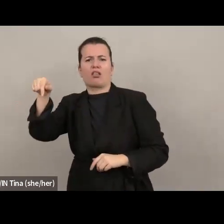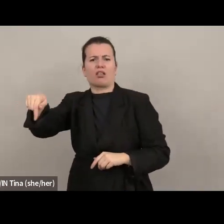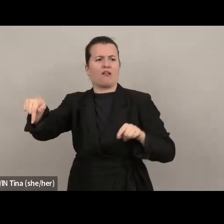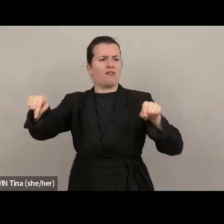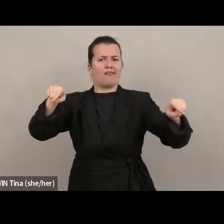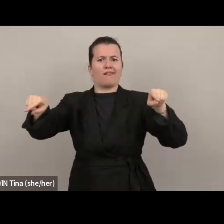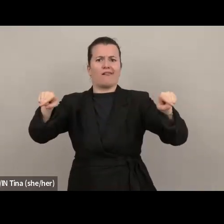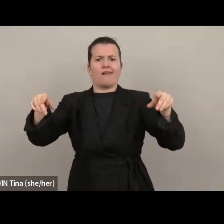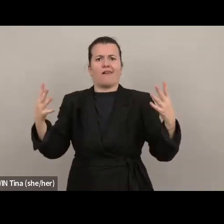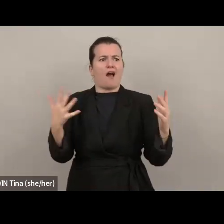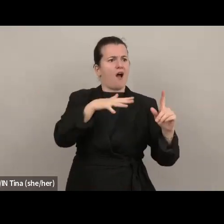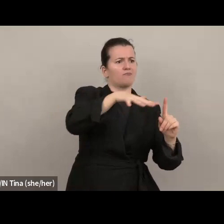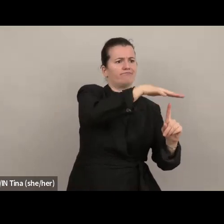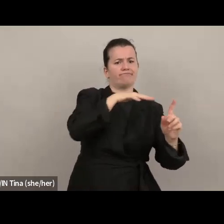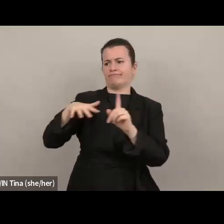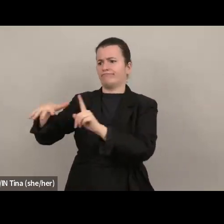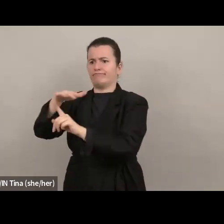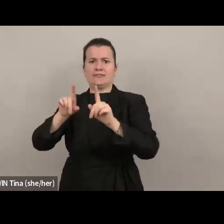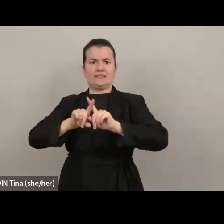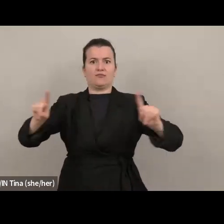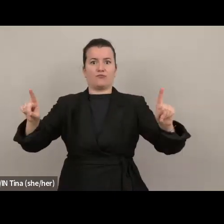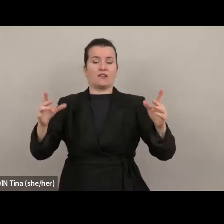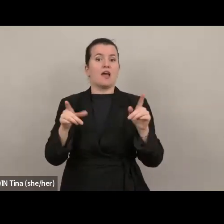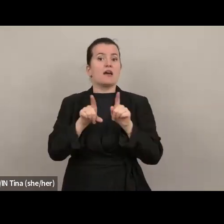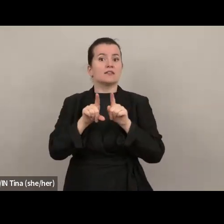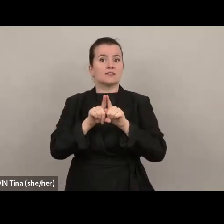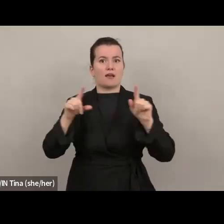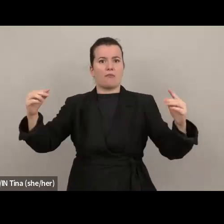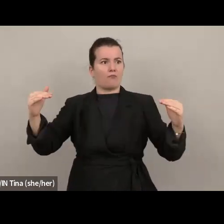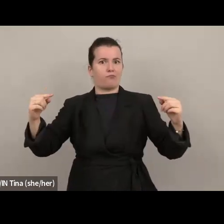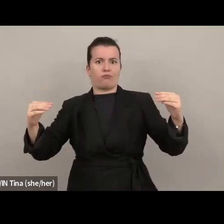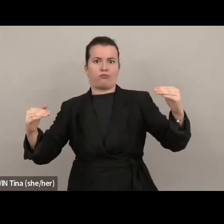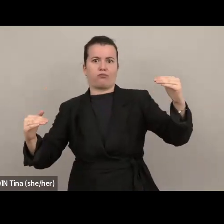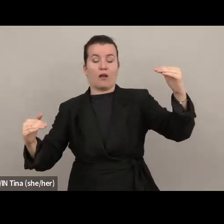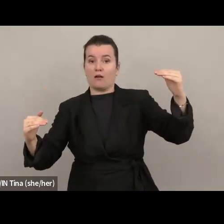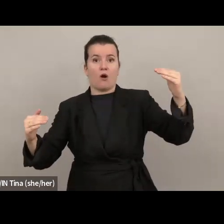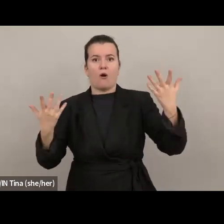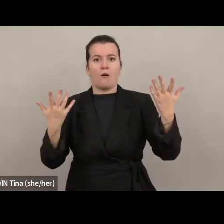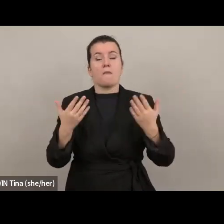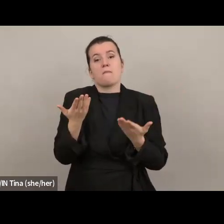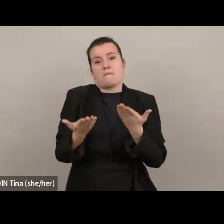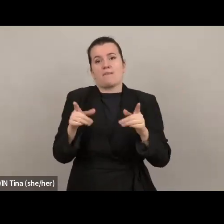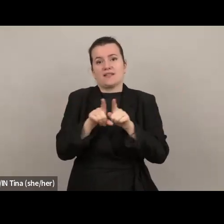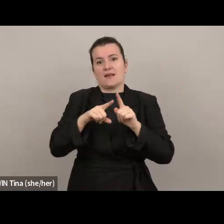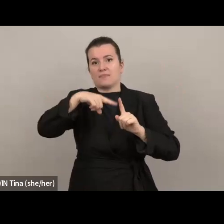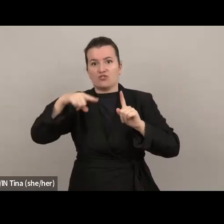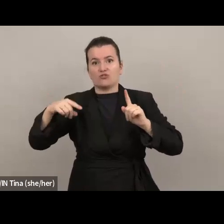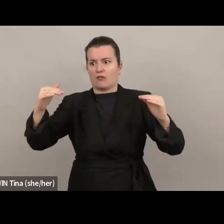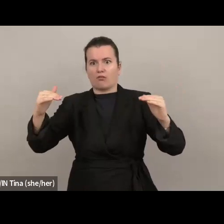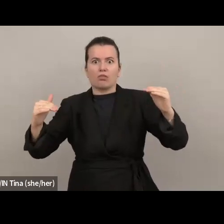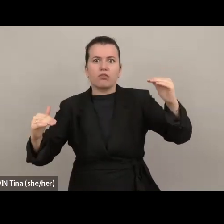deepen contextual disparities? We know that the effects of digital accessibility on urban and rural